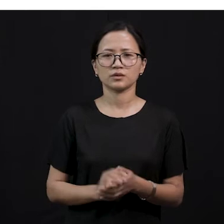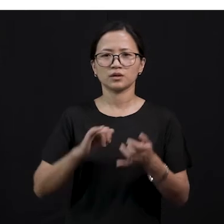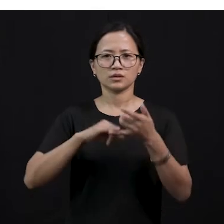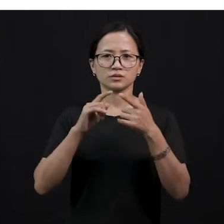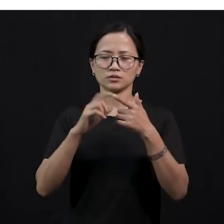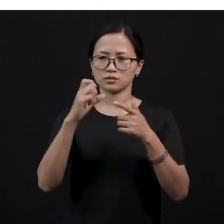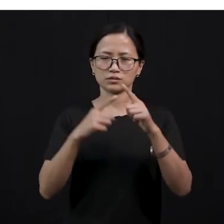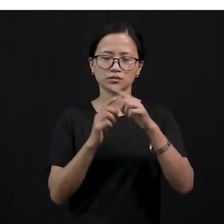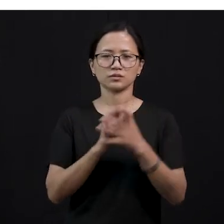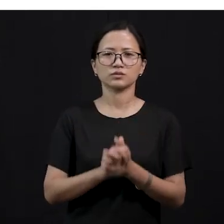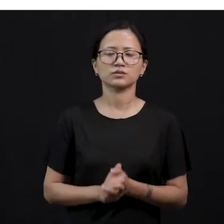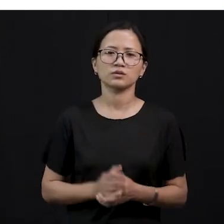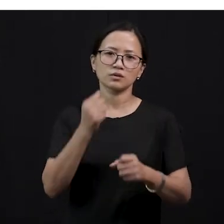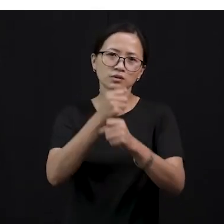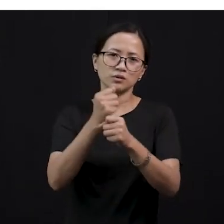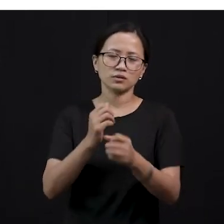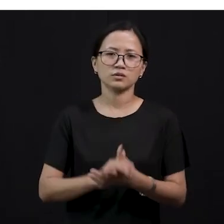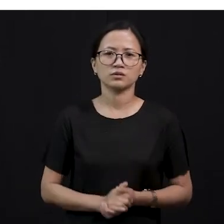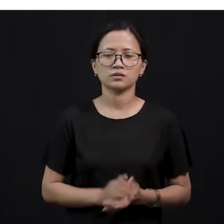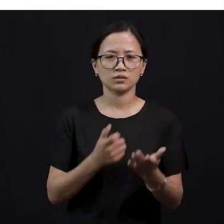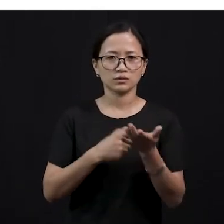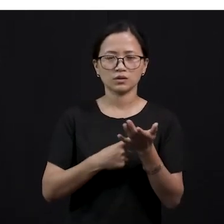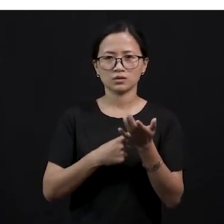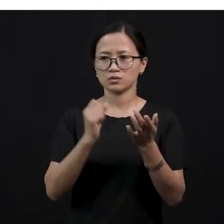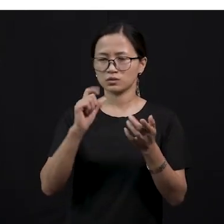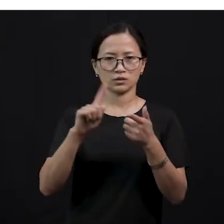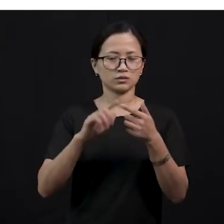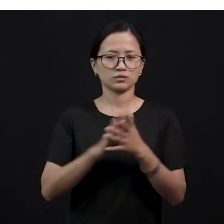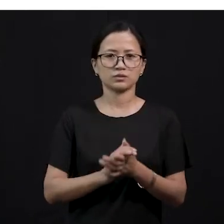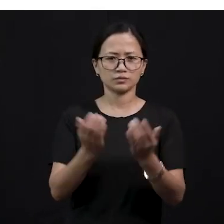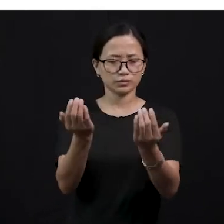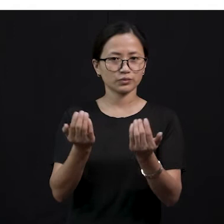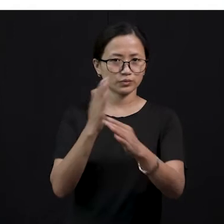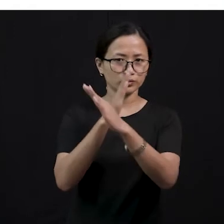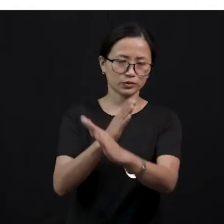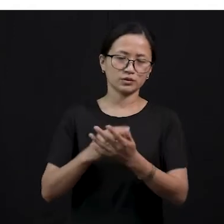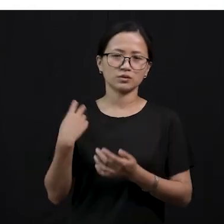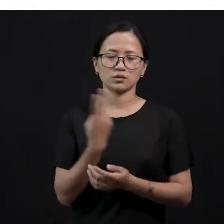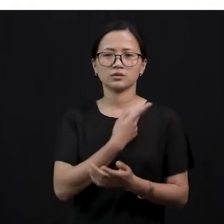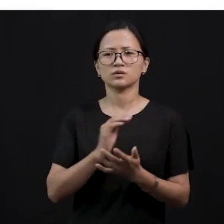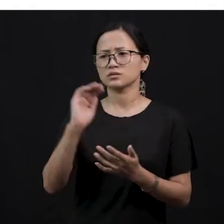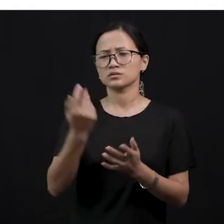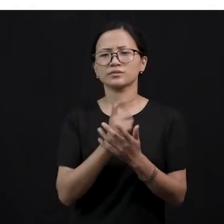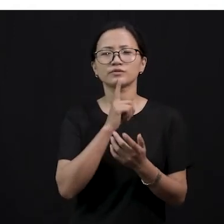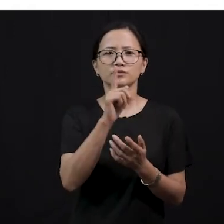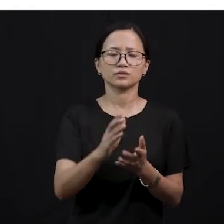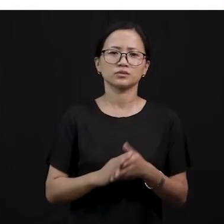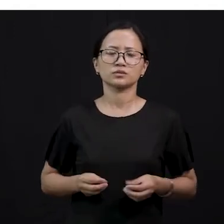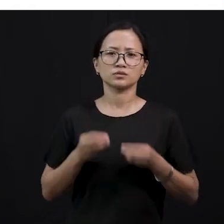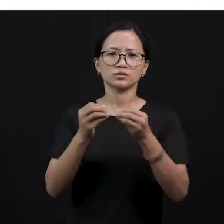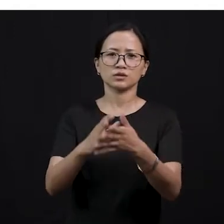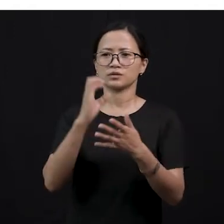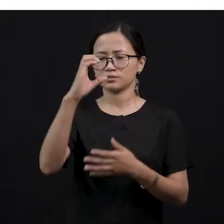government has to do. Remember, the government also has a role to protect us. So there could be some information which cannot be provided to